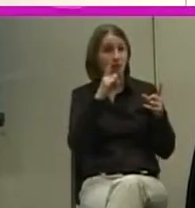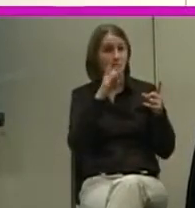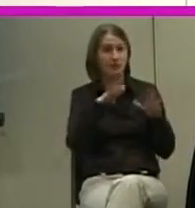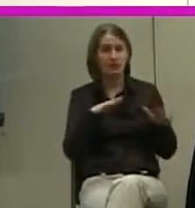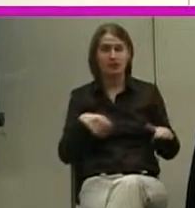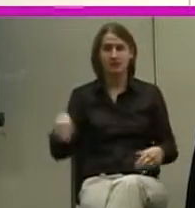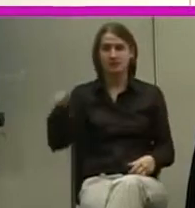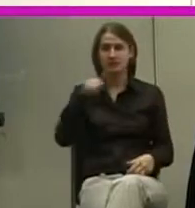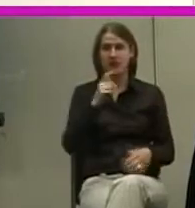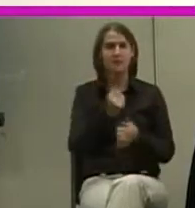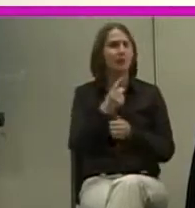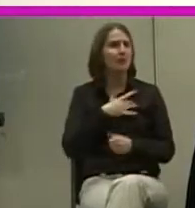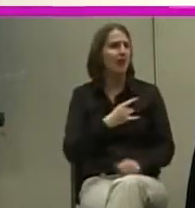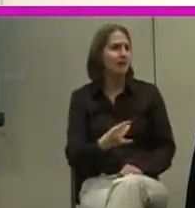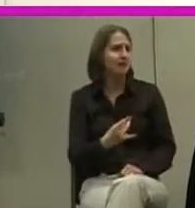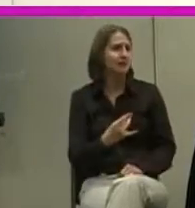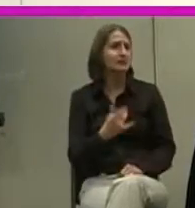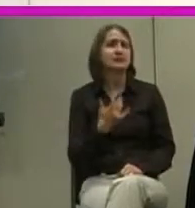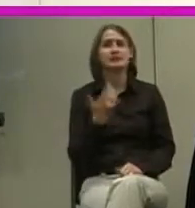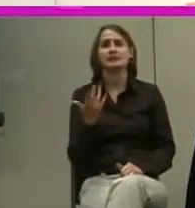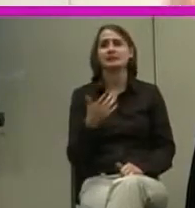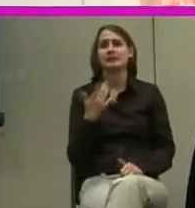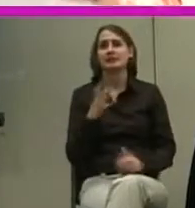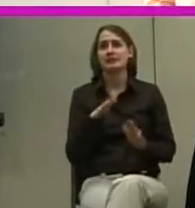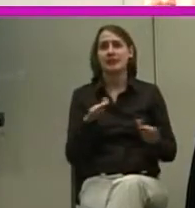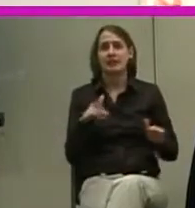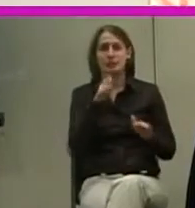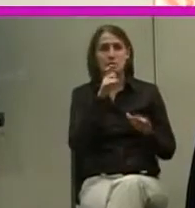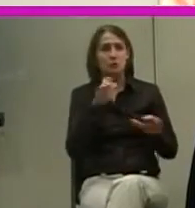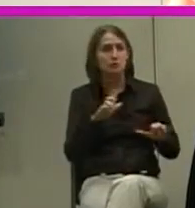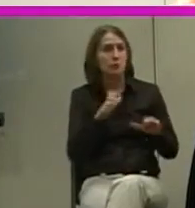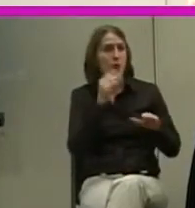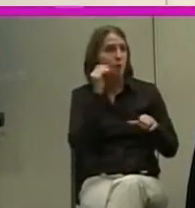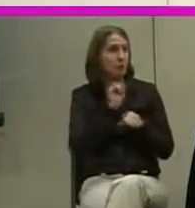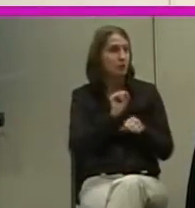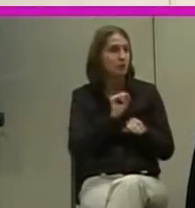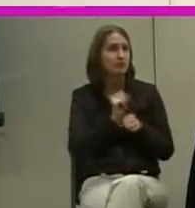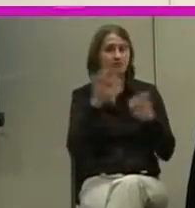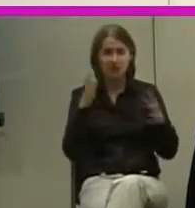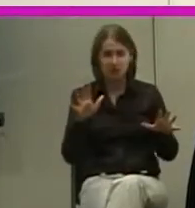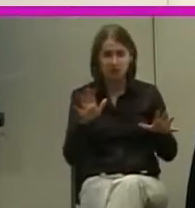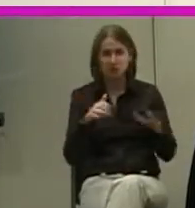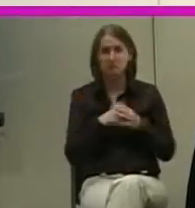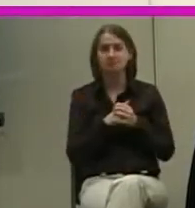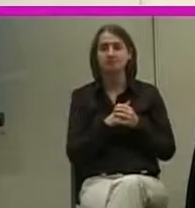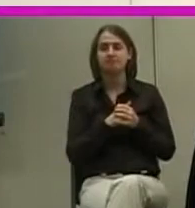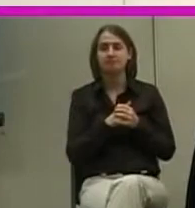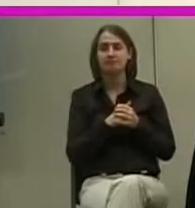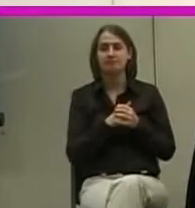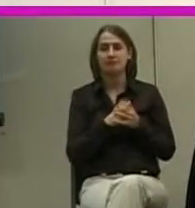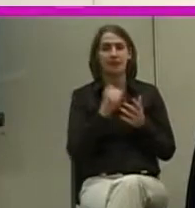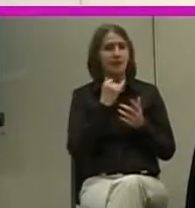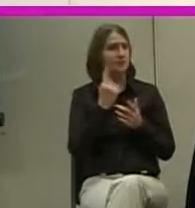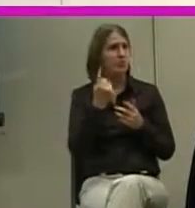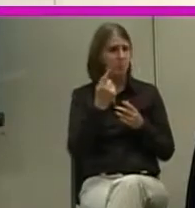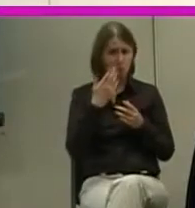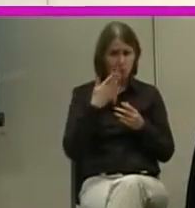that everybody likes. Kids that get their homework done. Kids that, what would they do if someone called them a